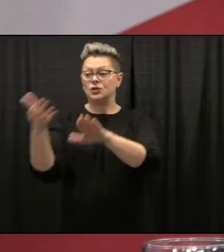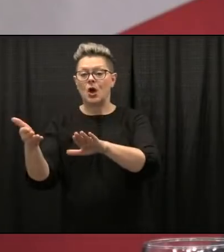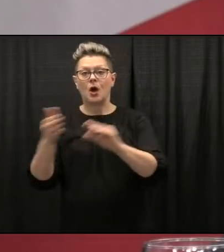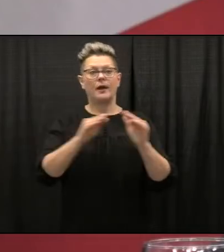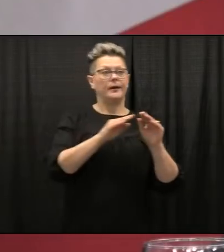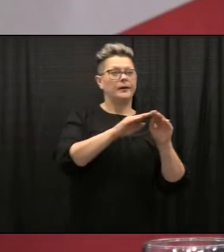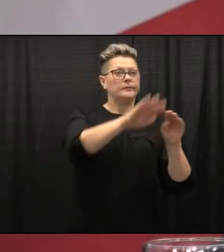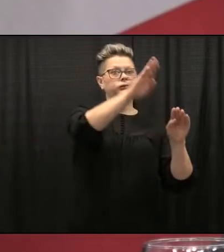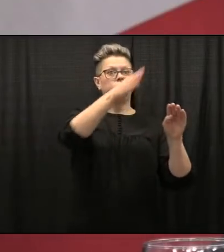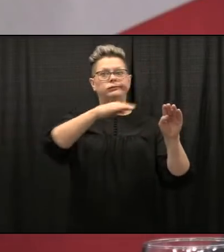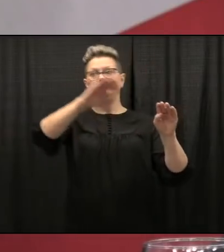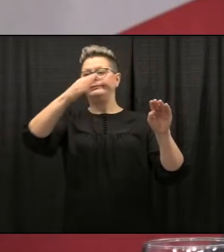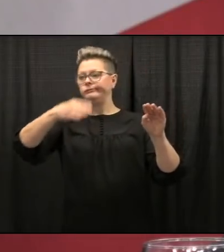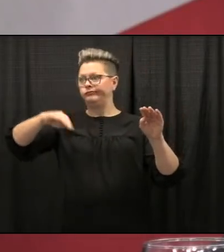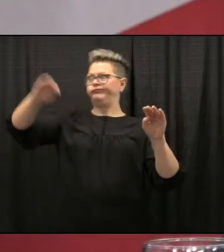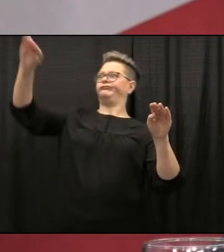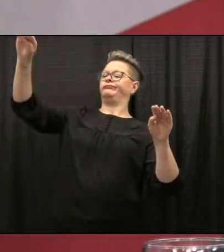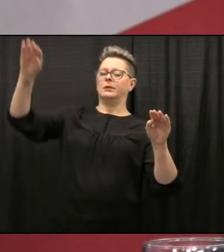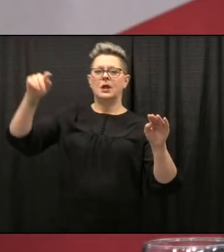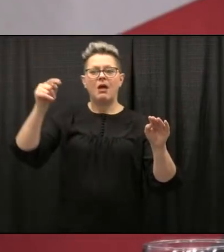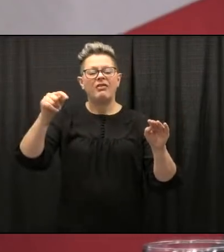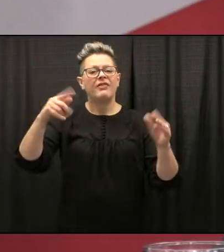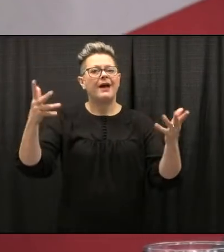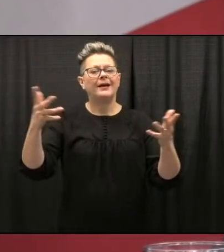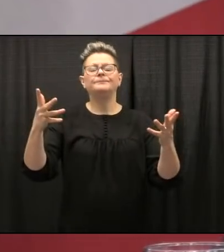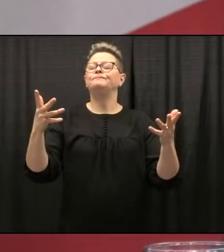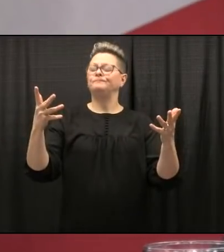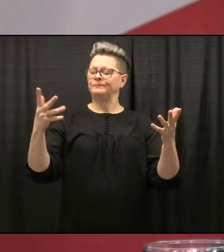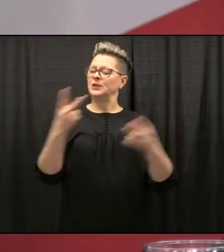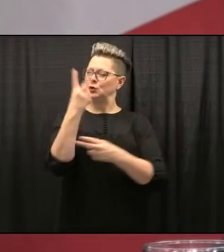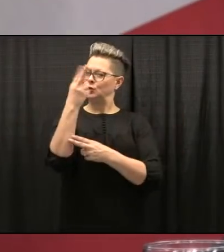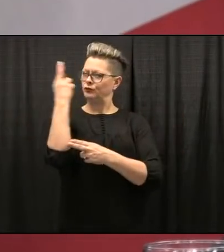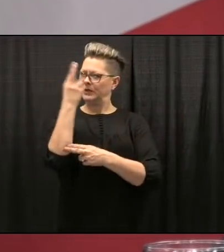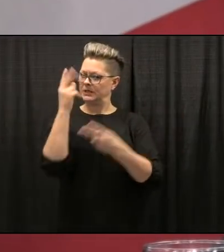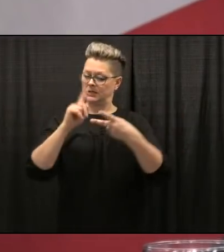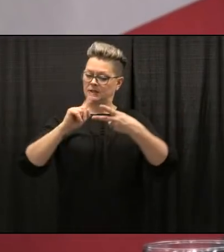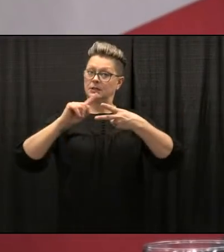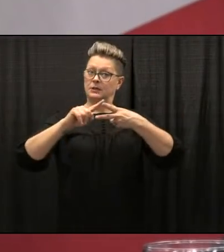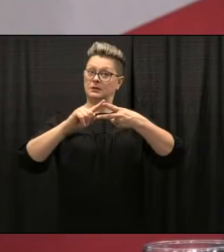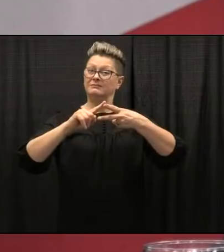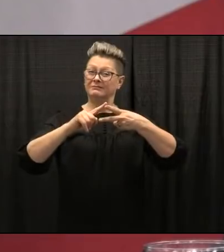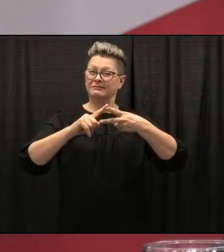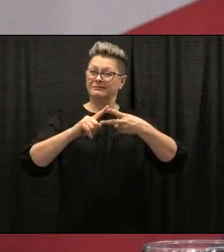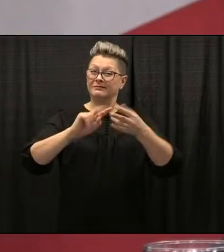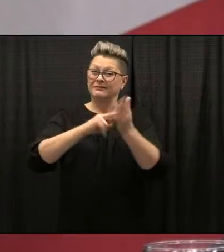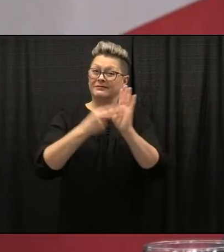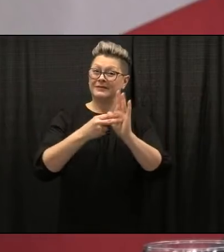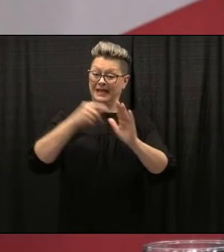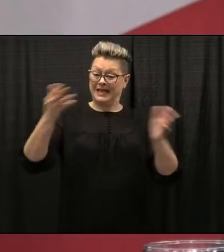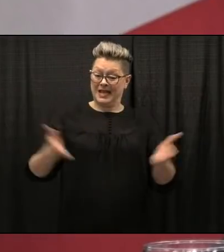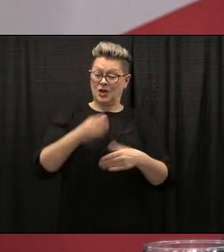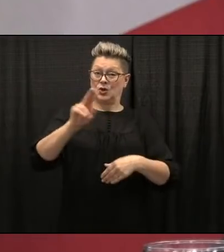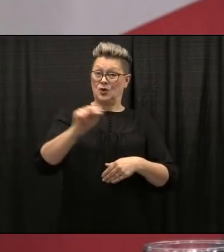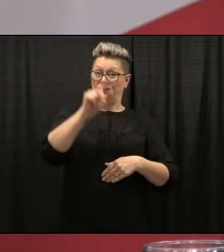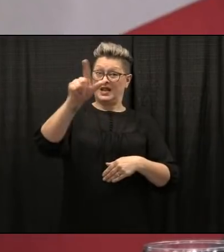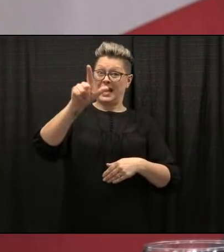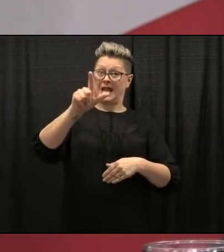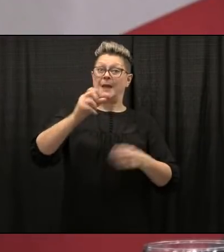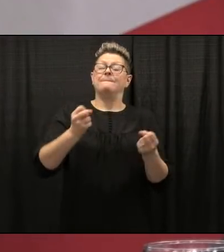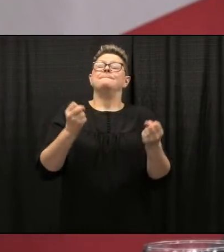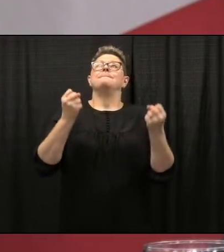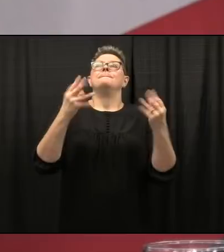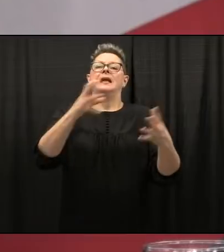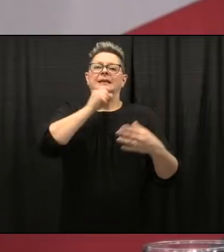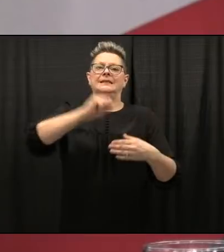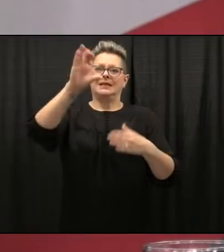causes, I think two things may factor into that. One is we do have an increasingly aging population, and